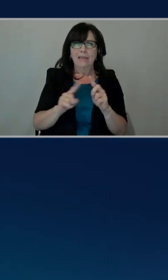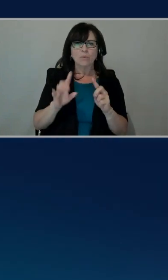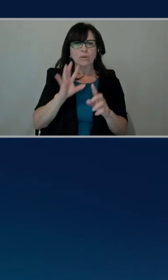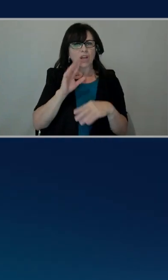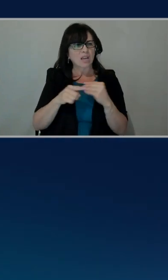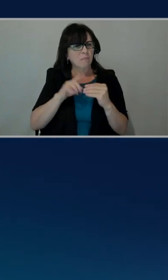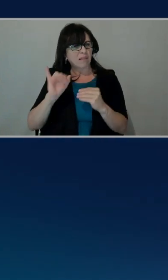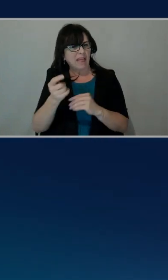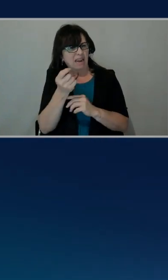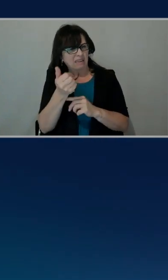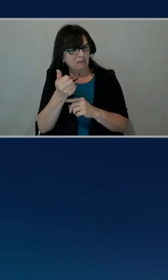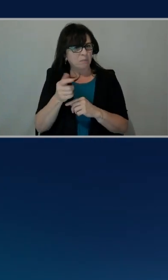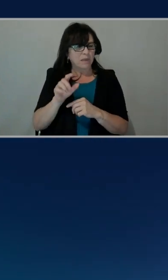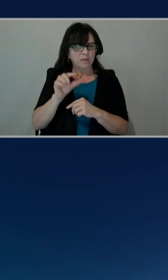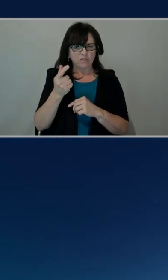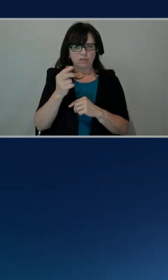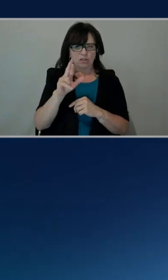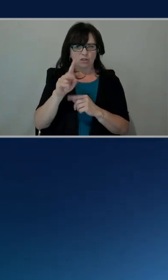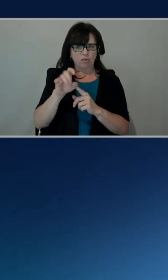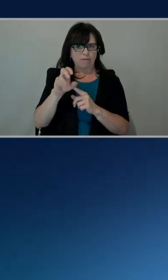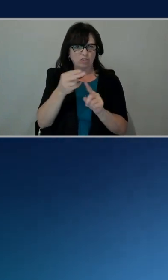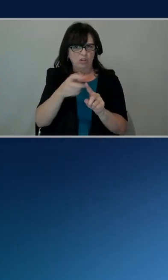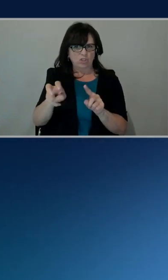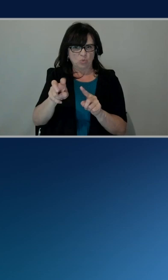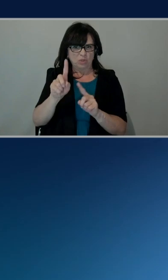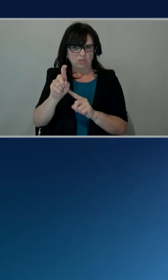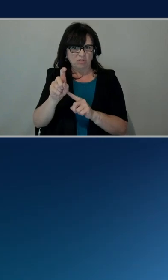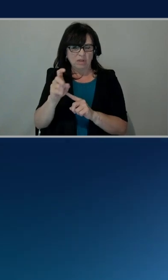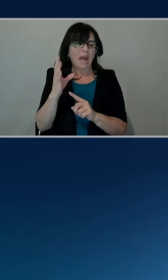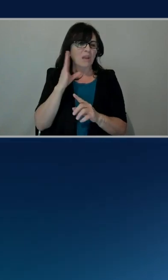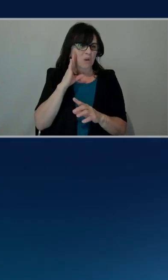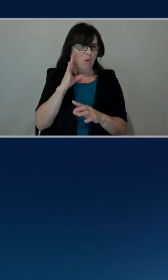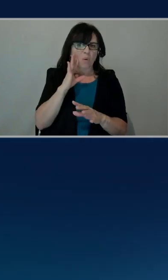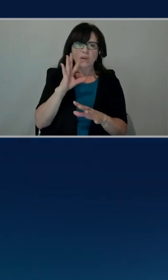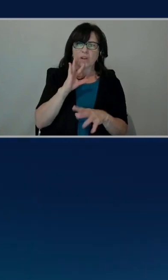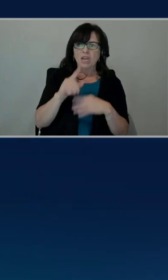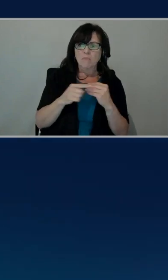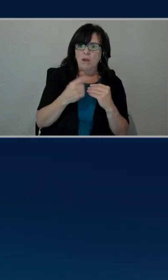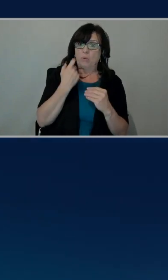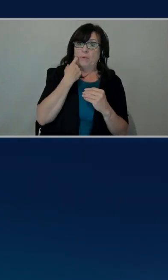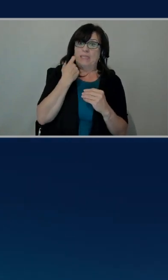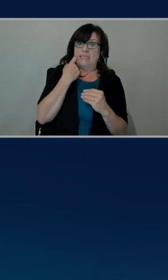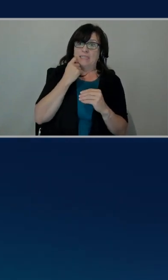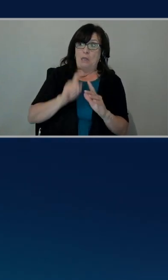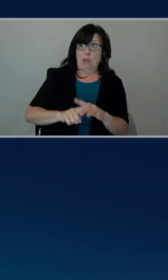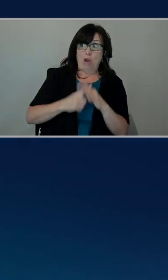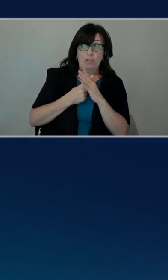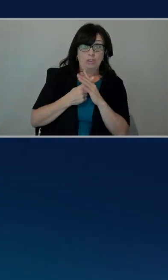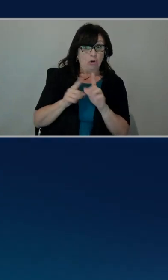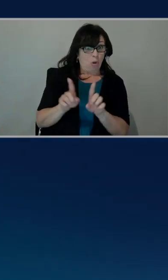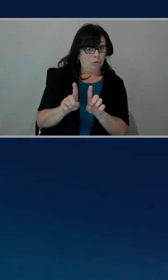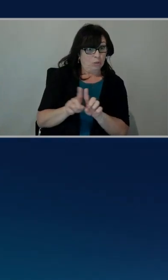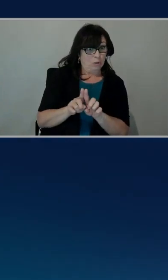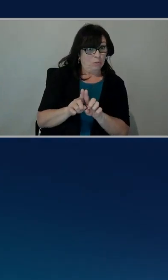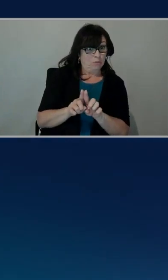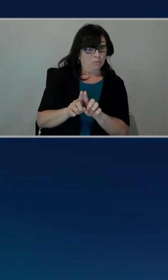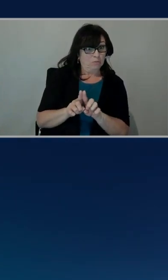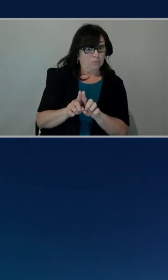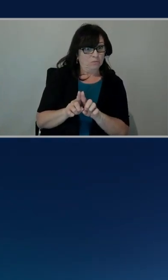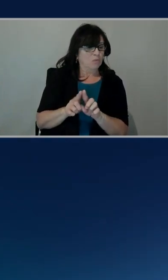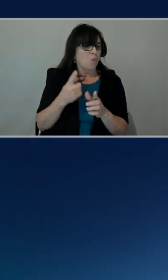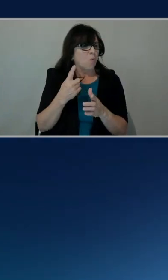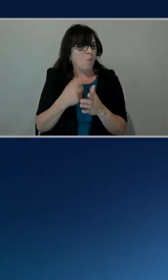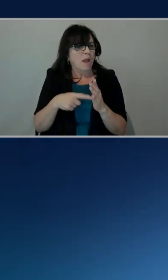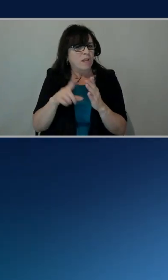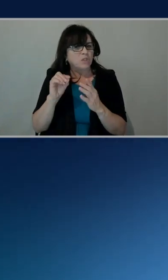bit? And I know maybe we want to talk about a very recent launch as well. Yeah. What do you all want to